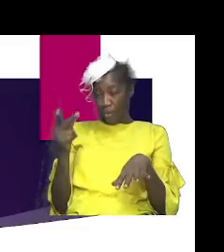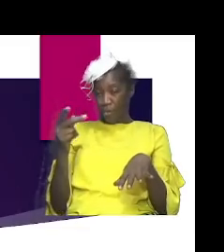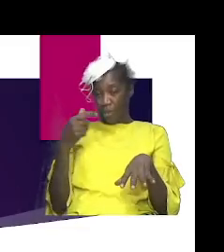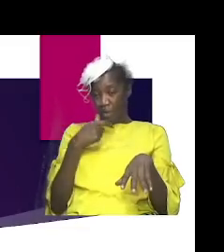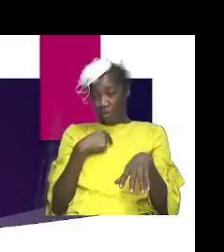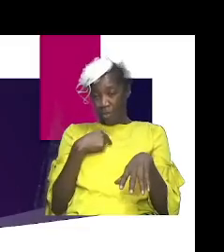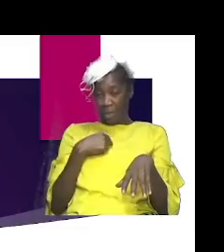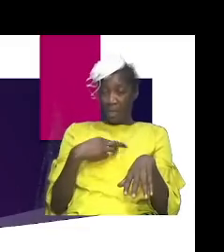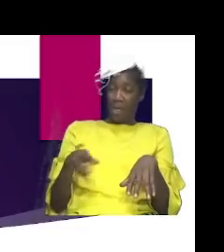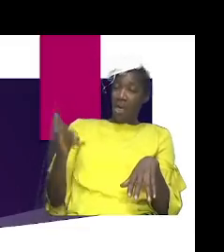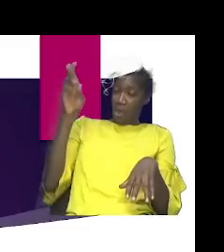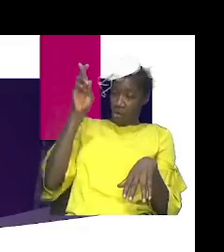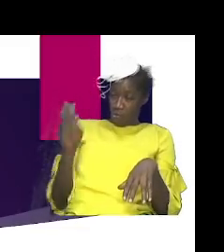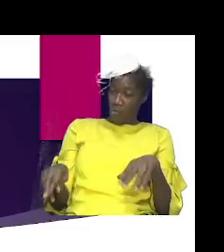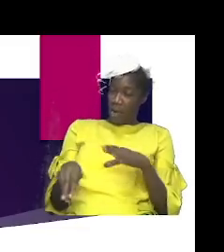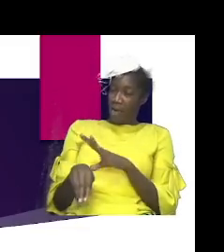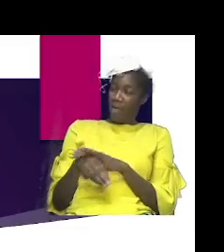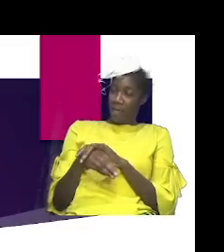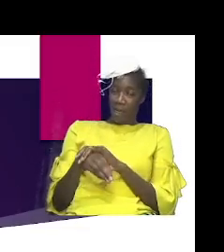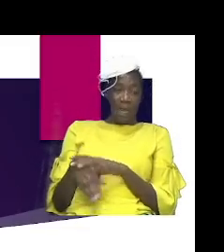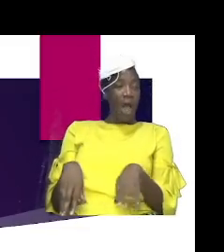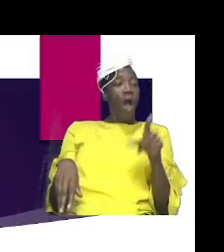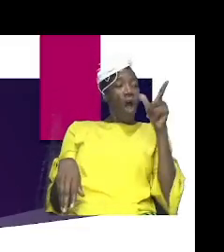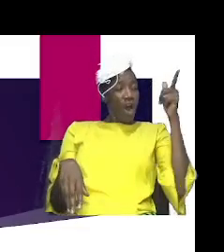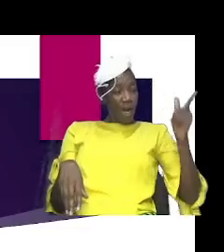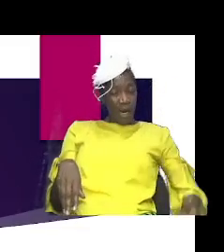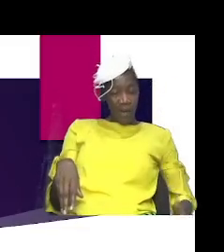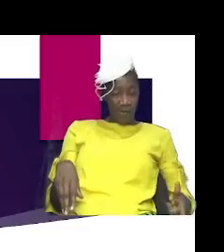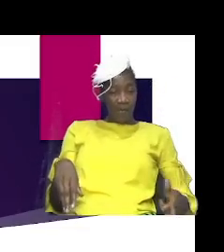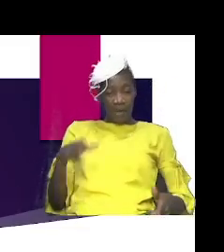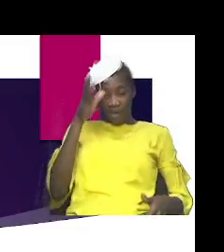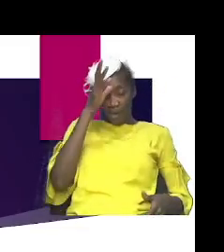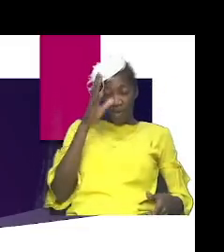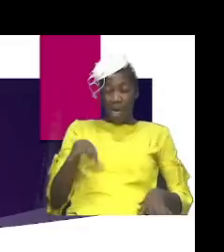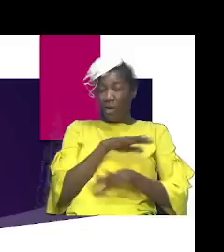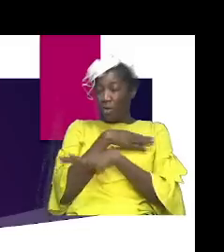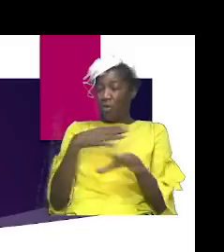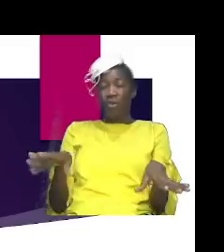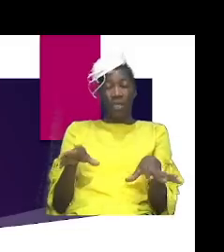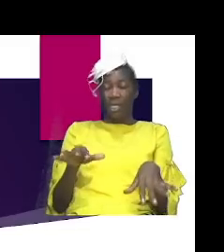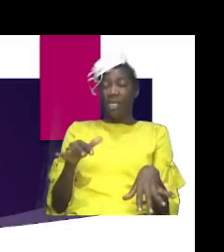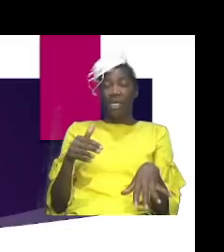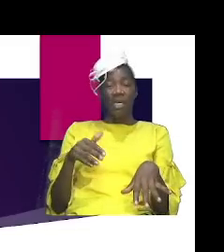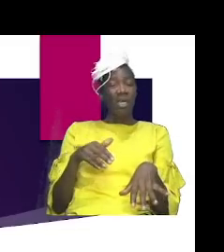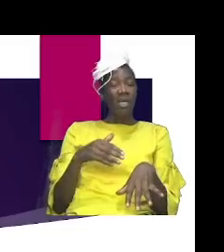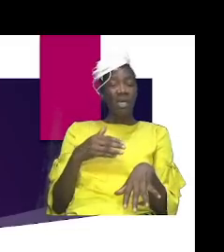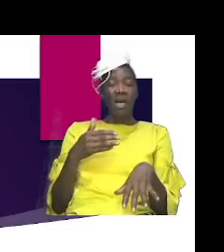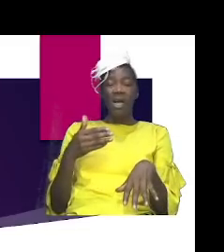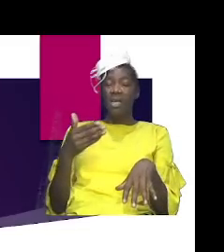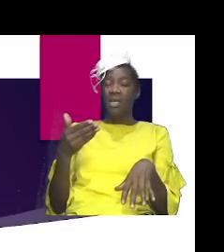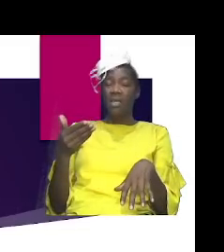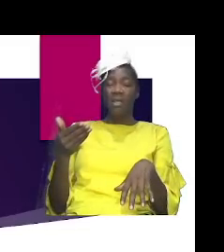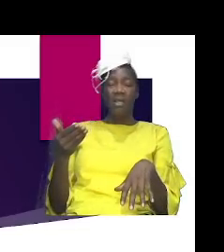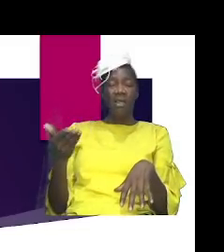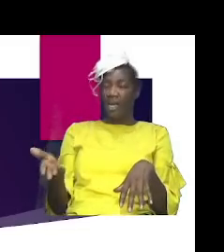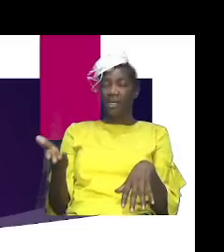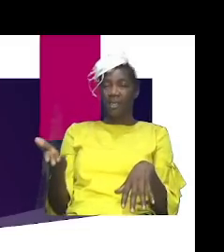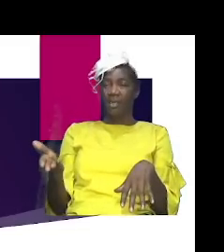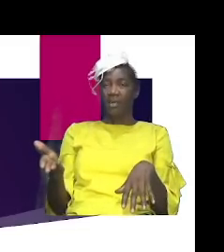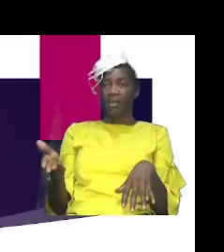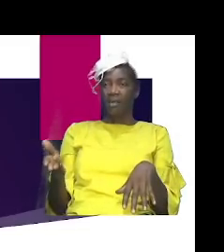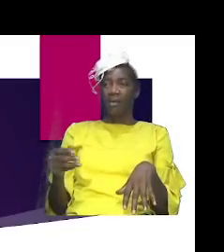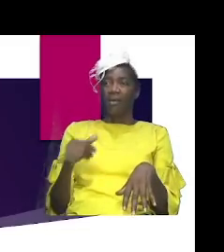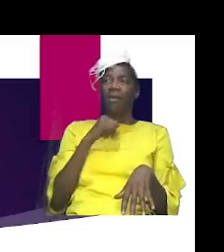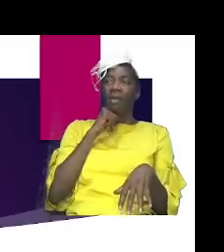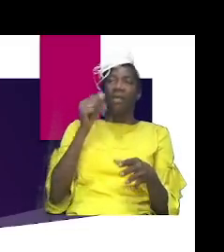man or I was his left-hand man. It will be nothing like that. It will be impartial